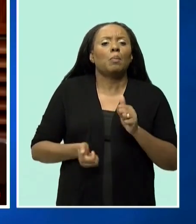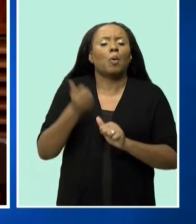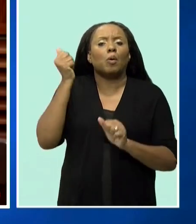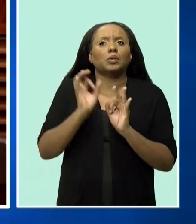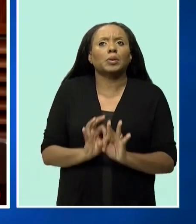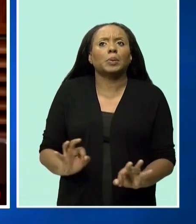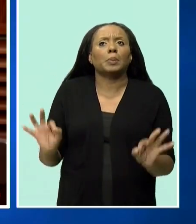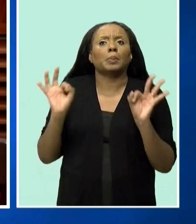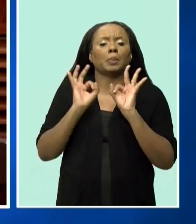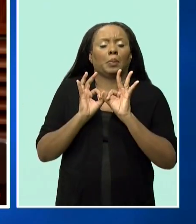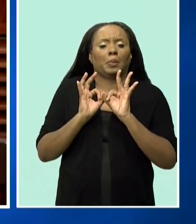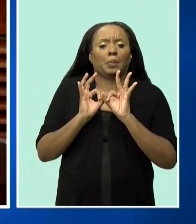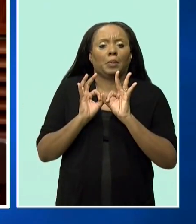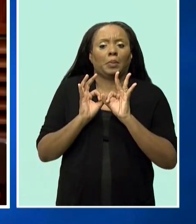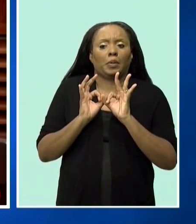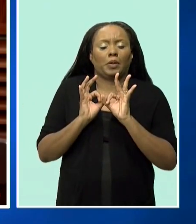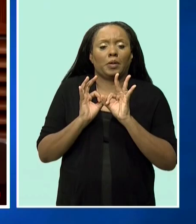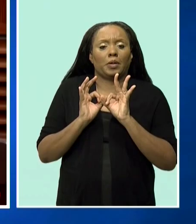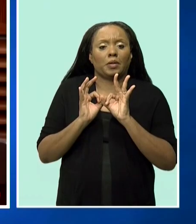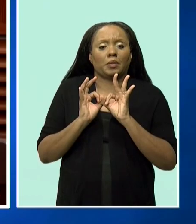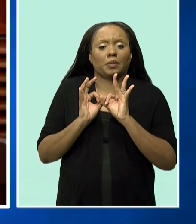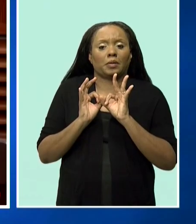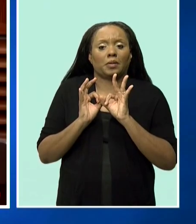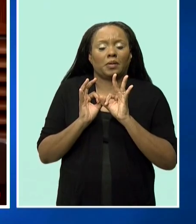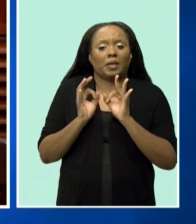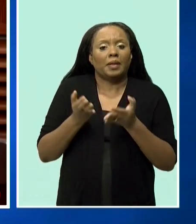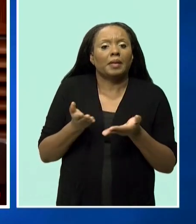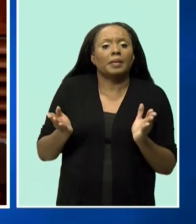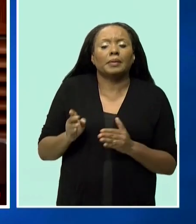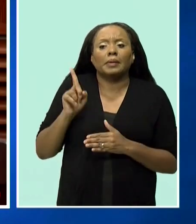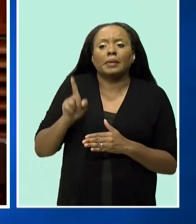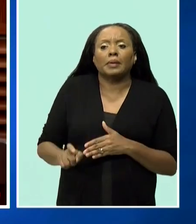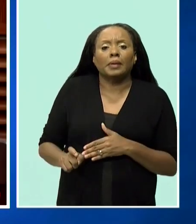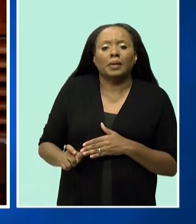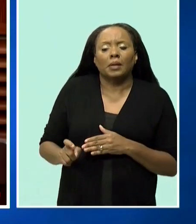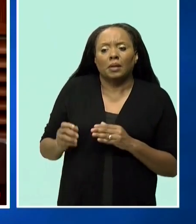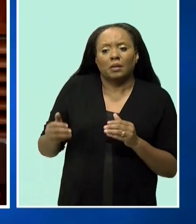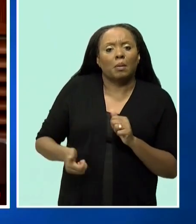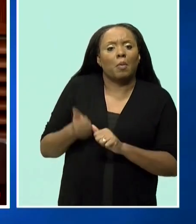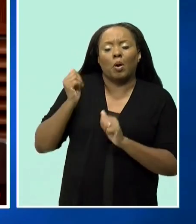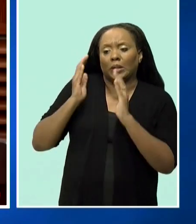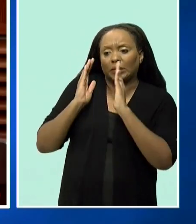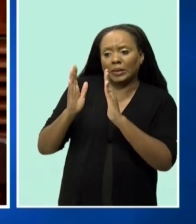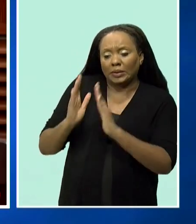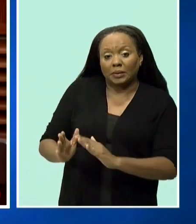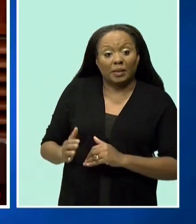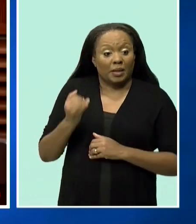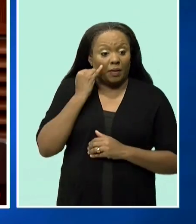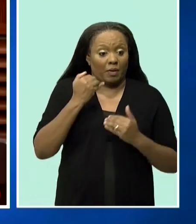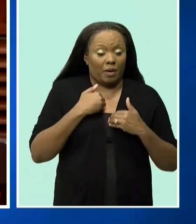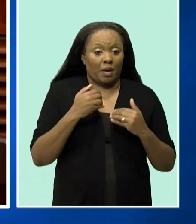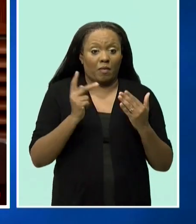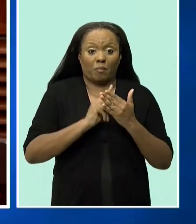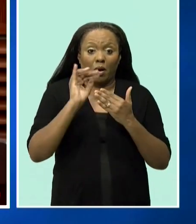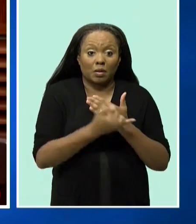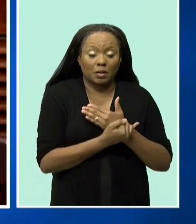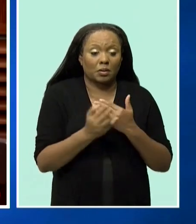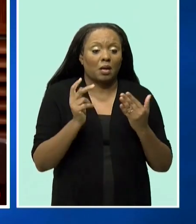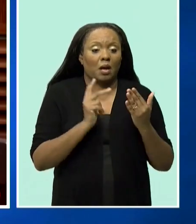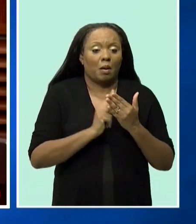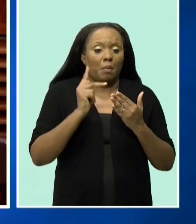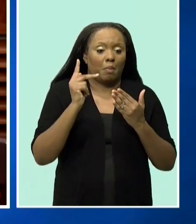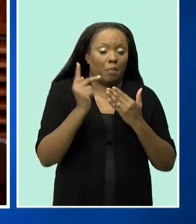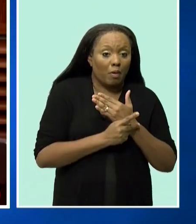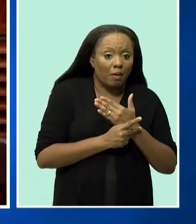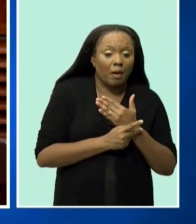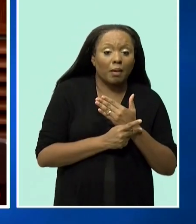of resilience across the island, match those where we have projects and programs and initiatives or